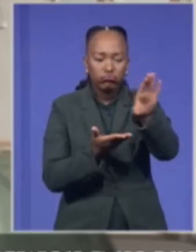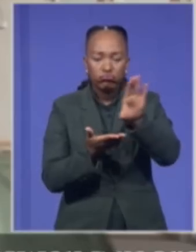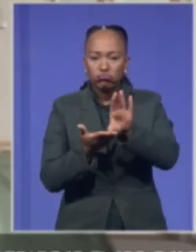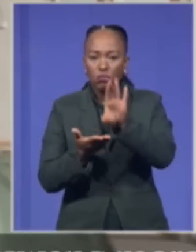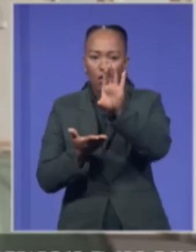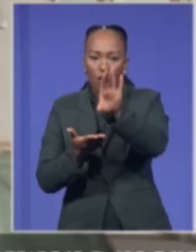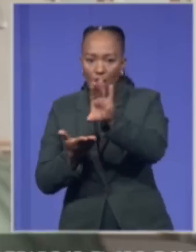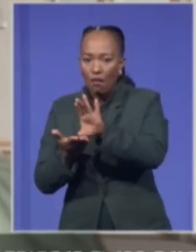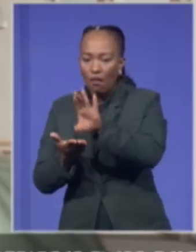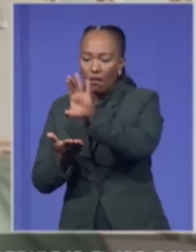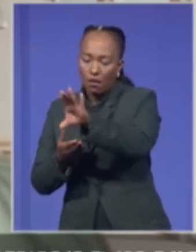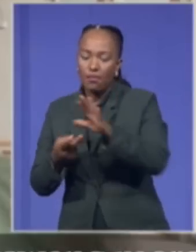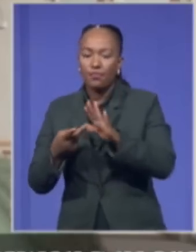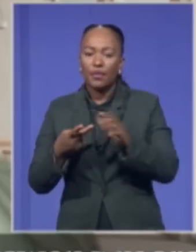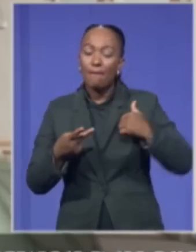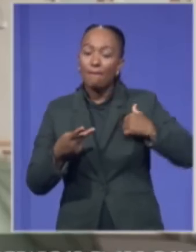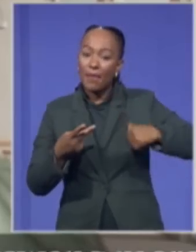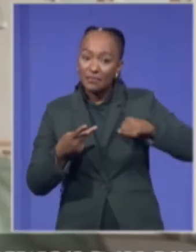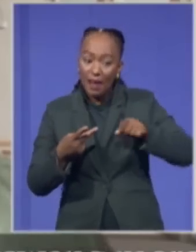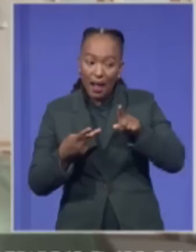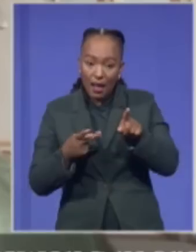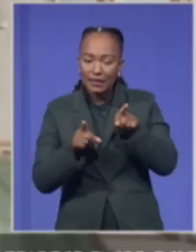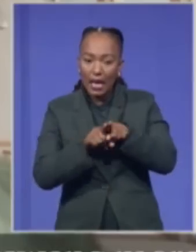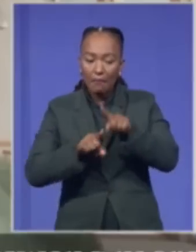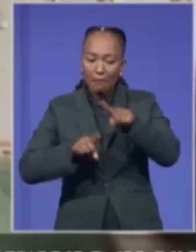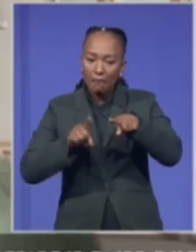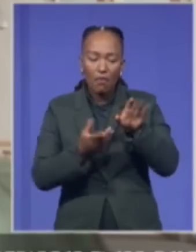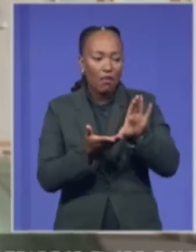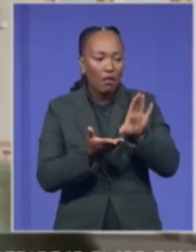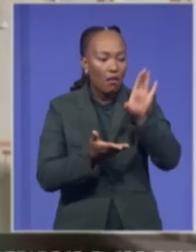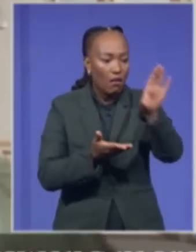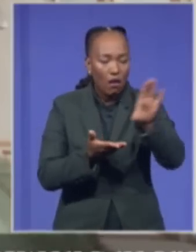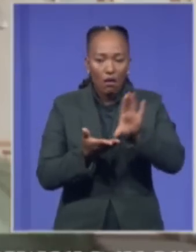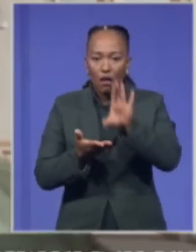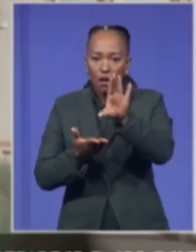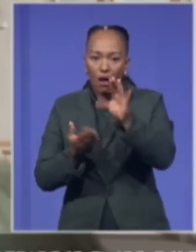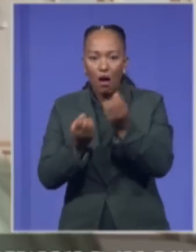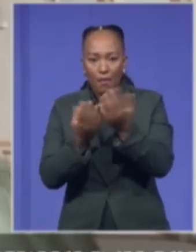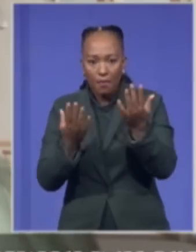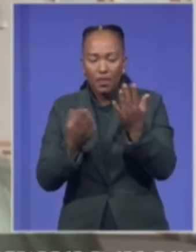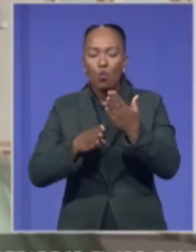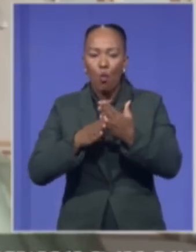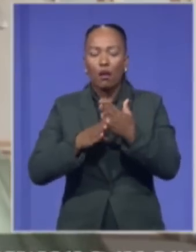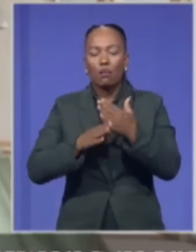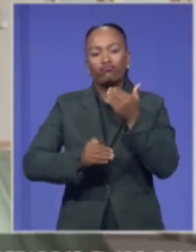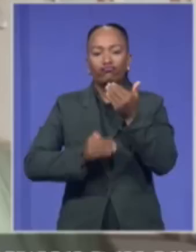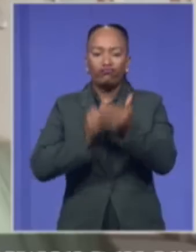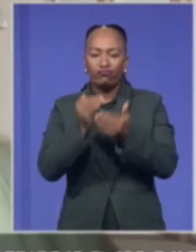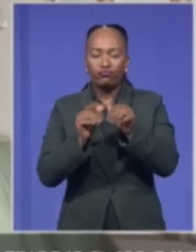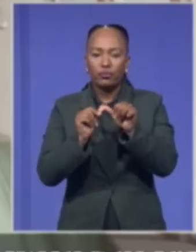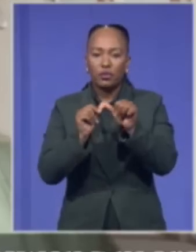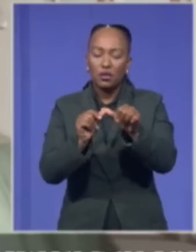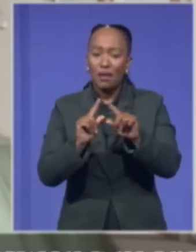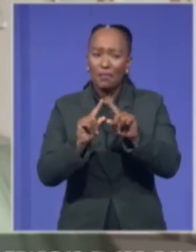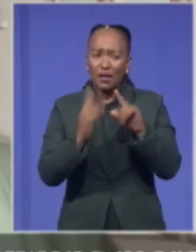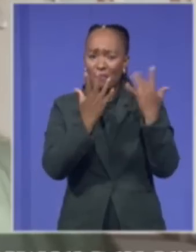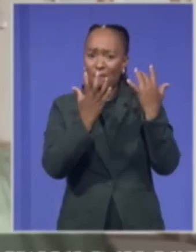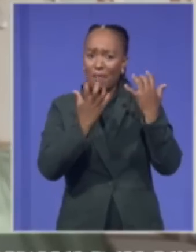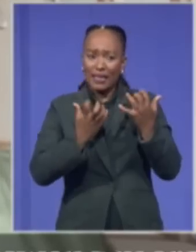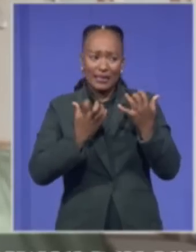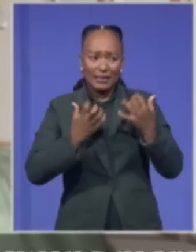dimasepala le tsona di tlo hwetša bokae mme ke ge mmereko o thoma go tšhaba diatla bjatše ge budget e